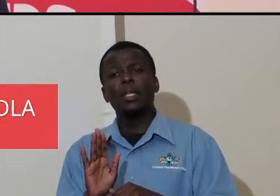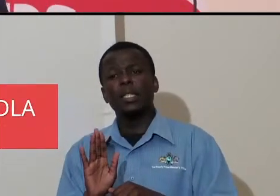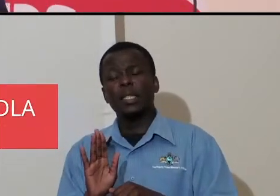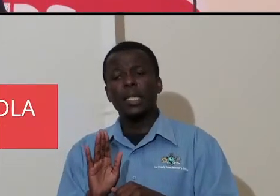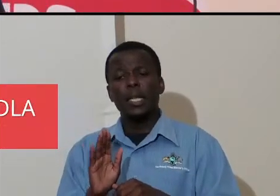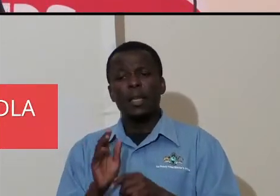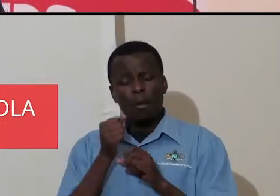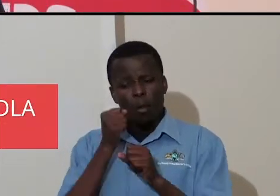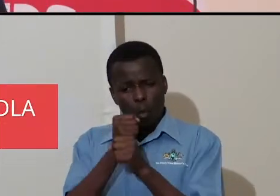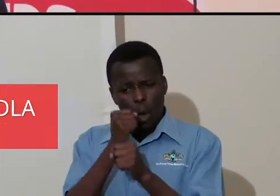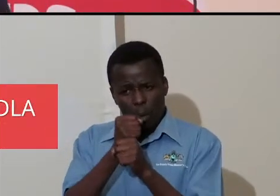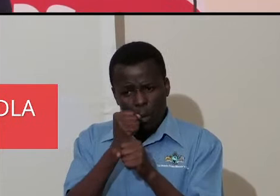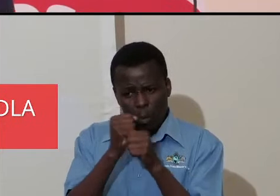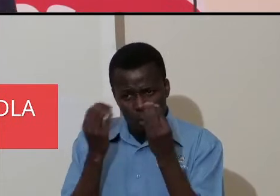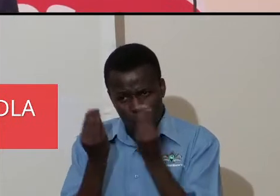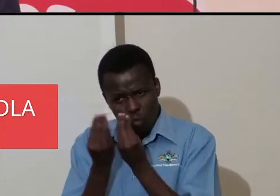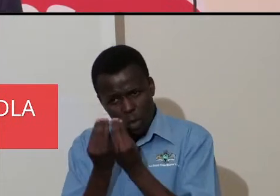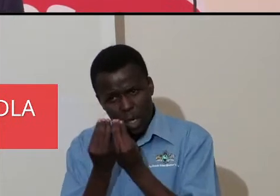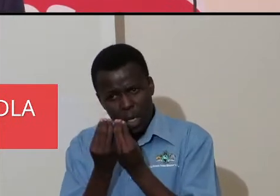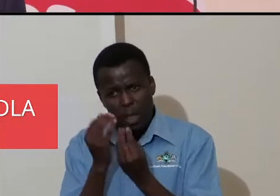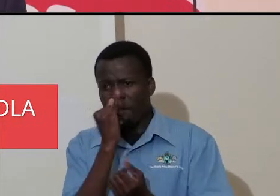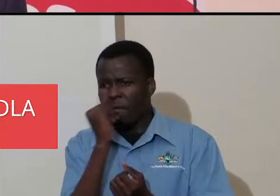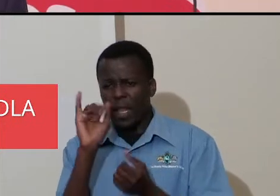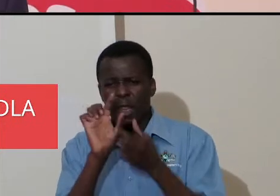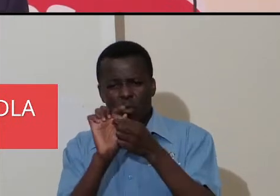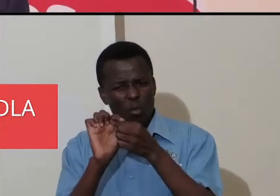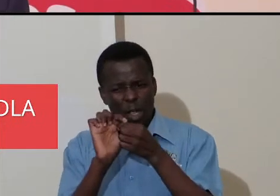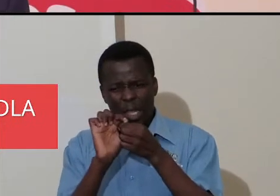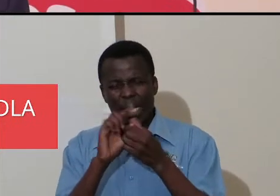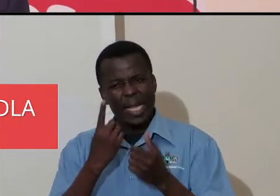challenged to put their house in order.